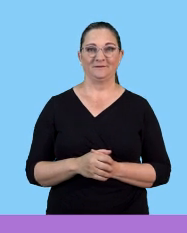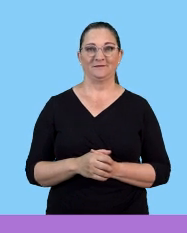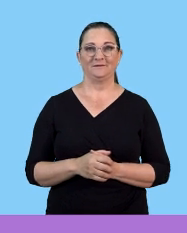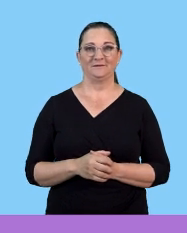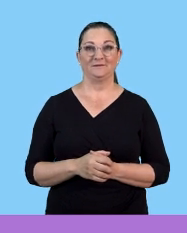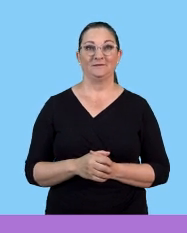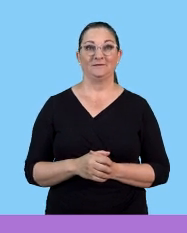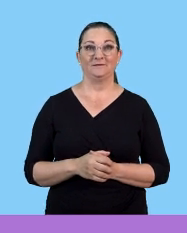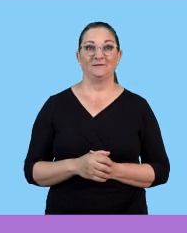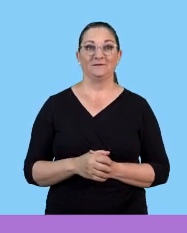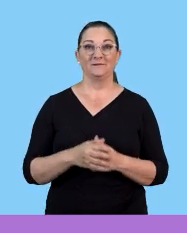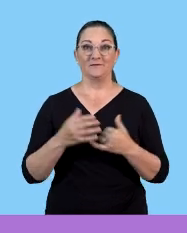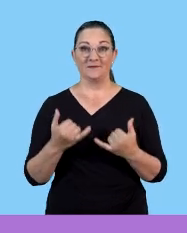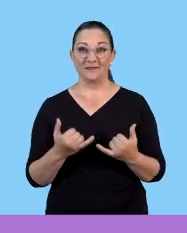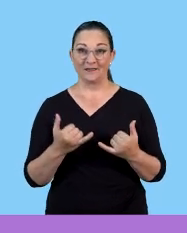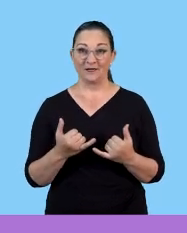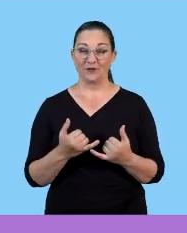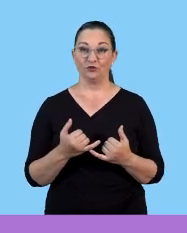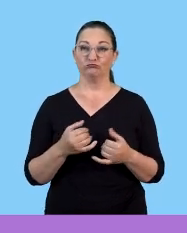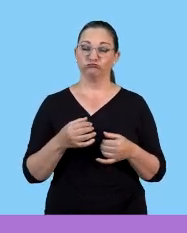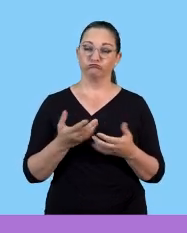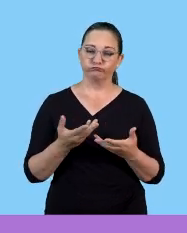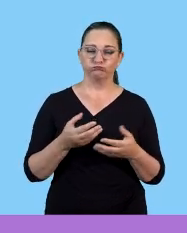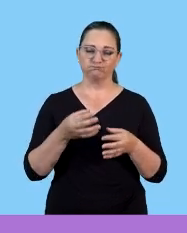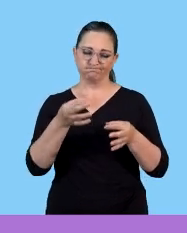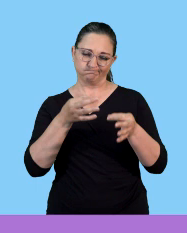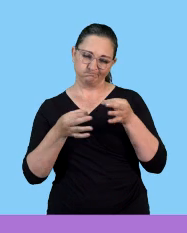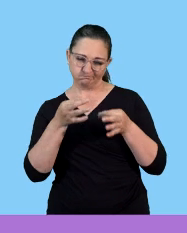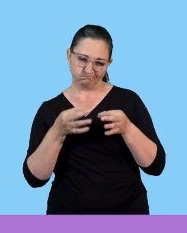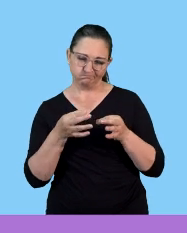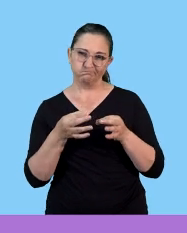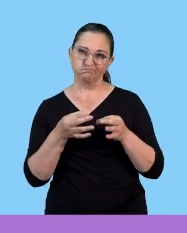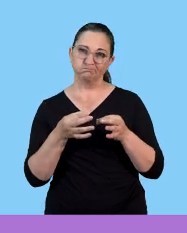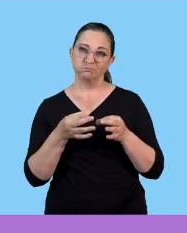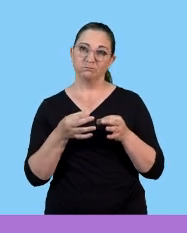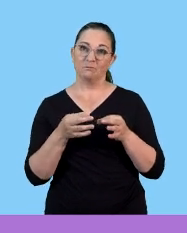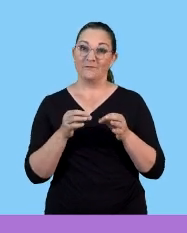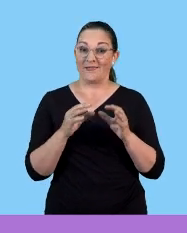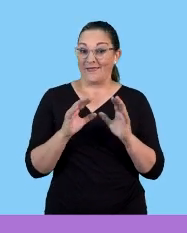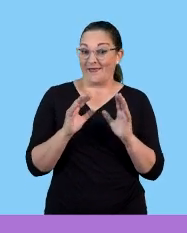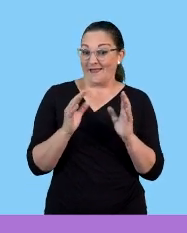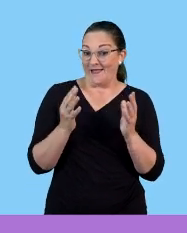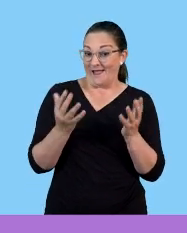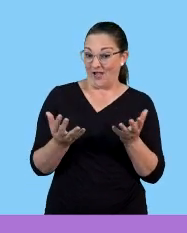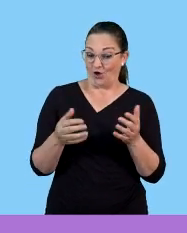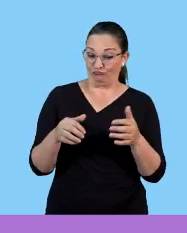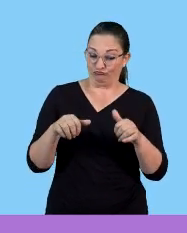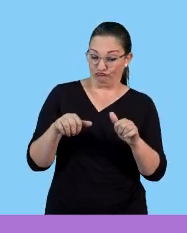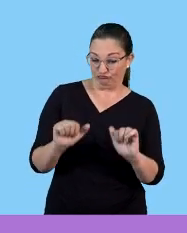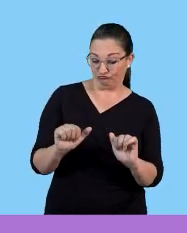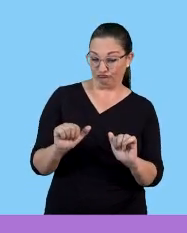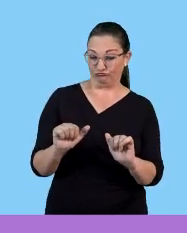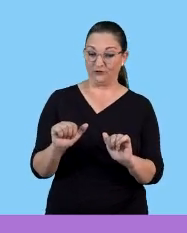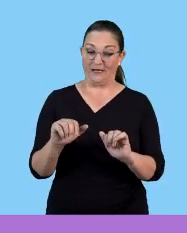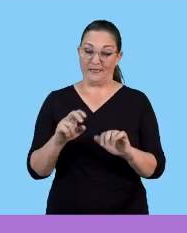move along. Give a detailed description of how an office chair